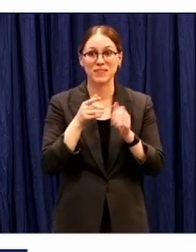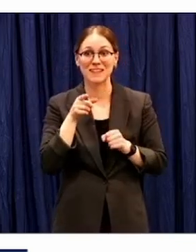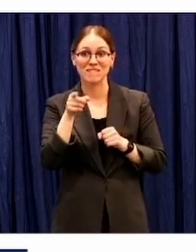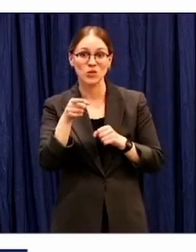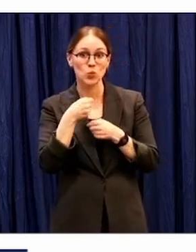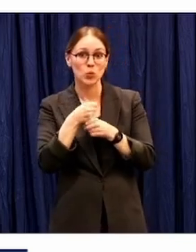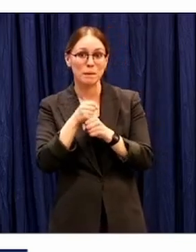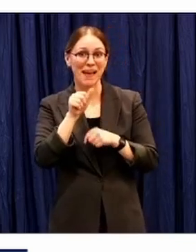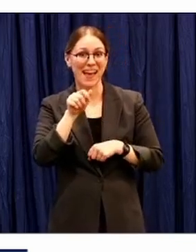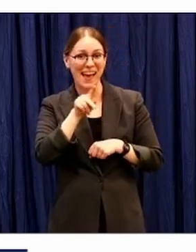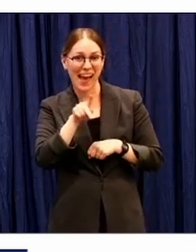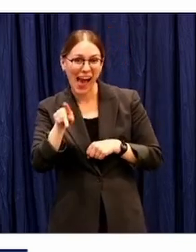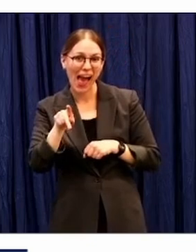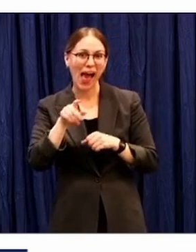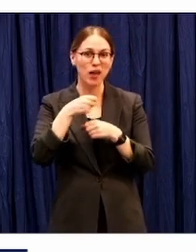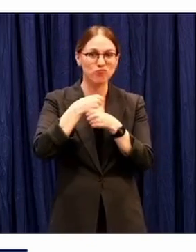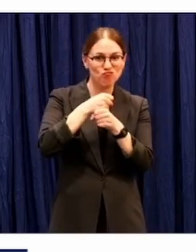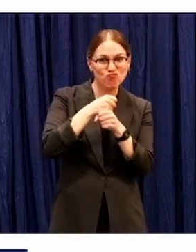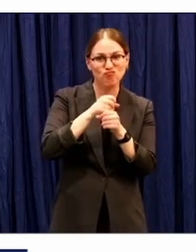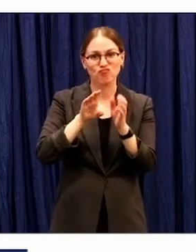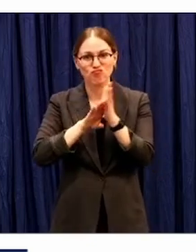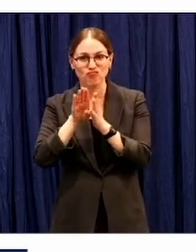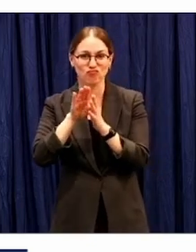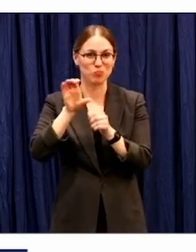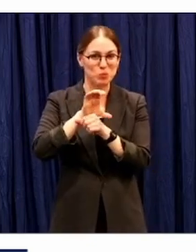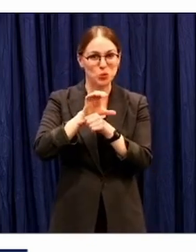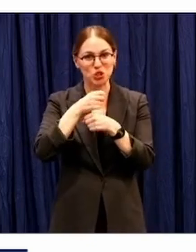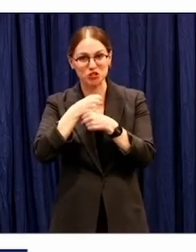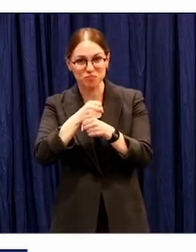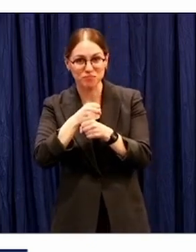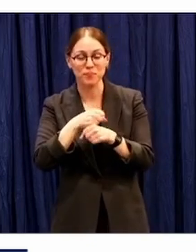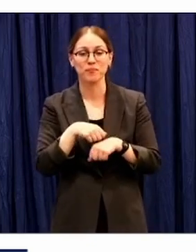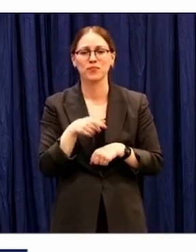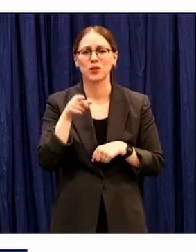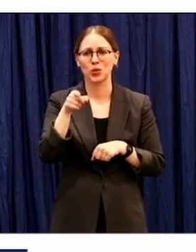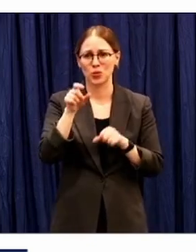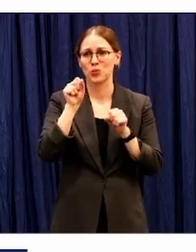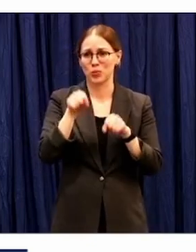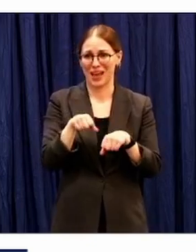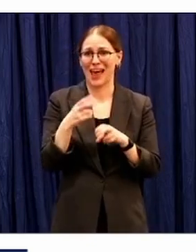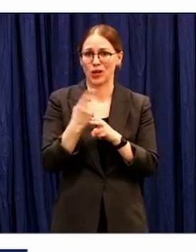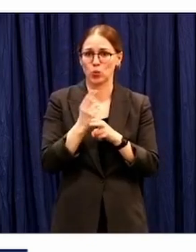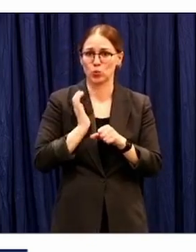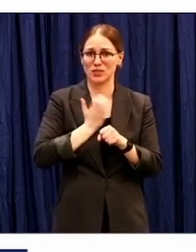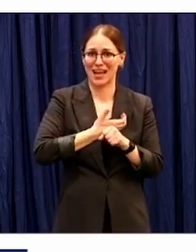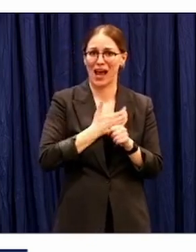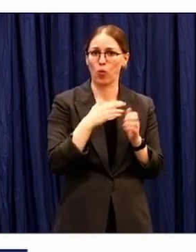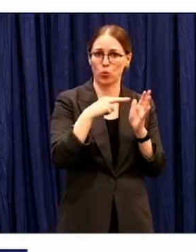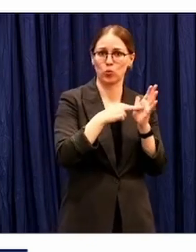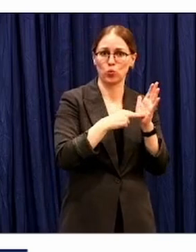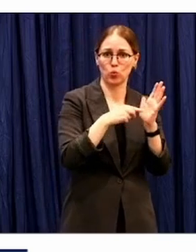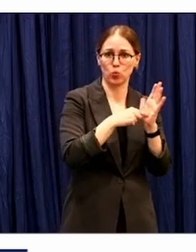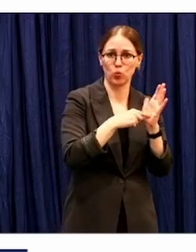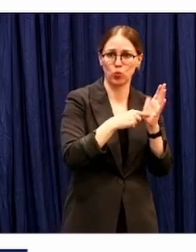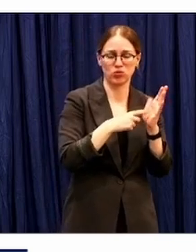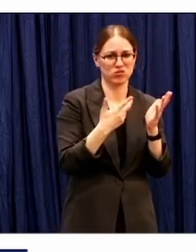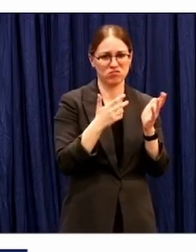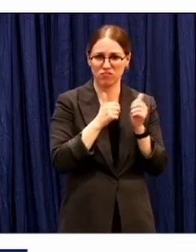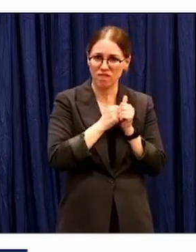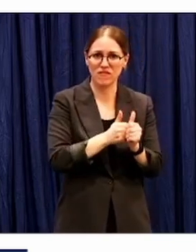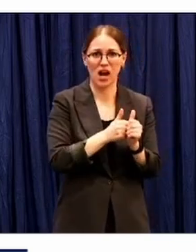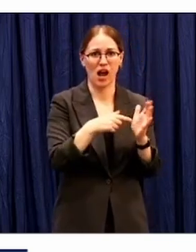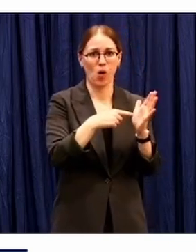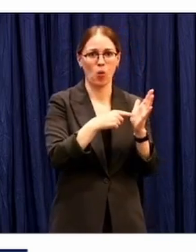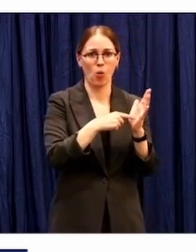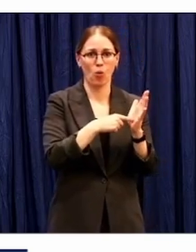has a clean slate and you're developing something for the state of Michigan, you can use components and code directly from that design framework, and